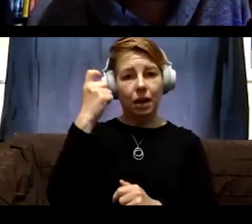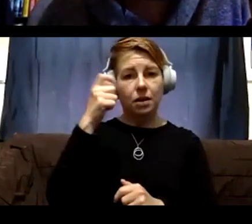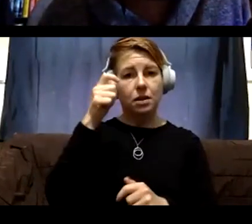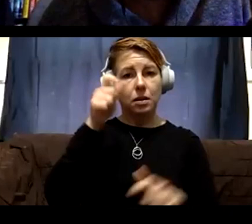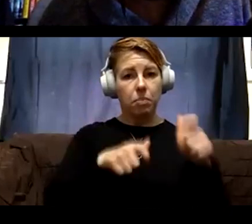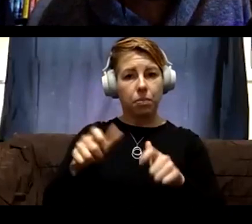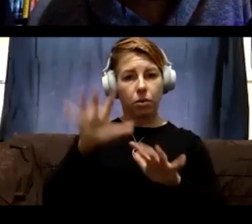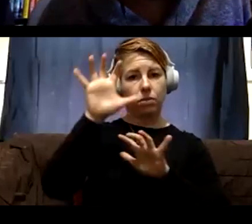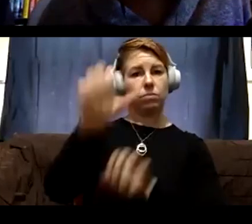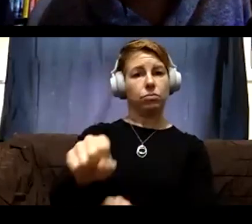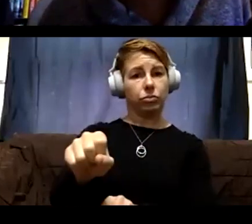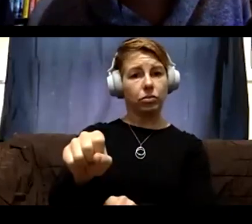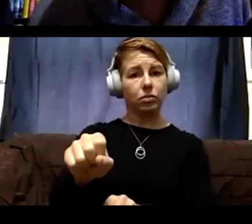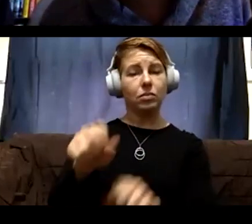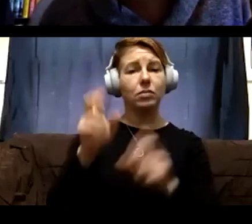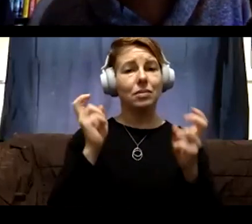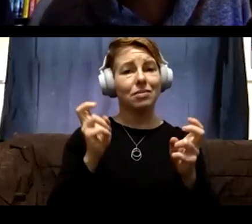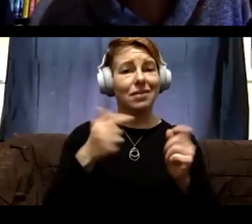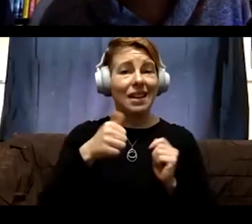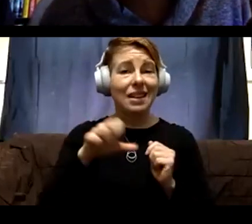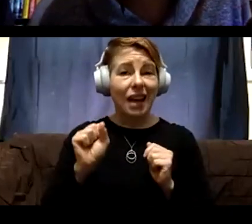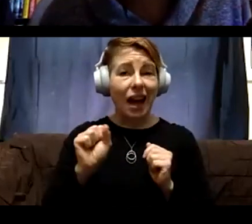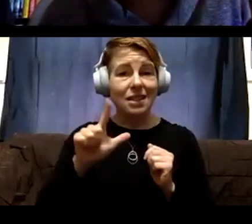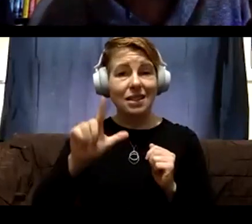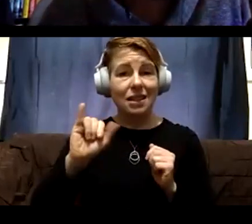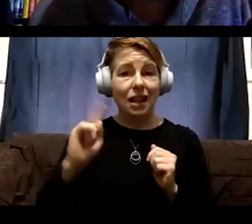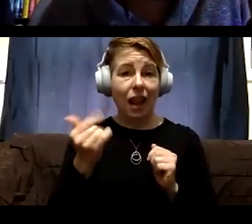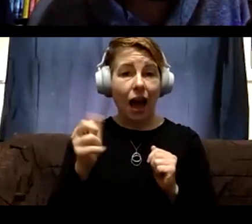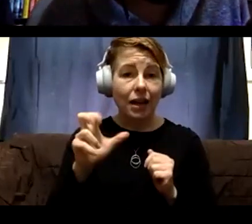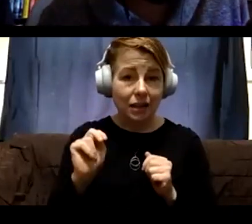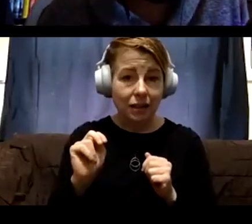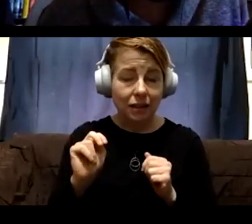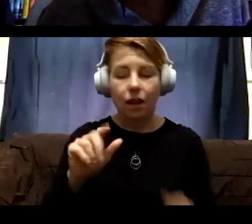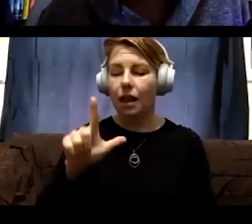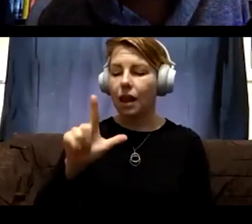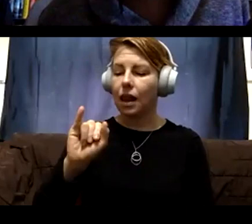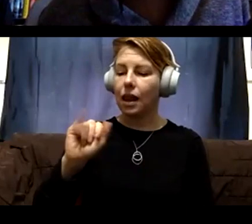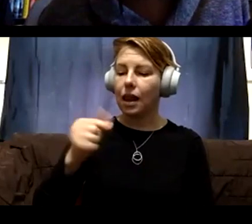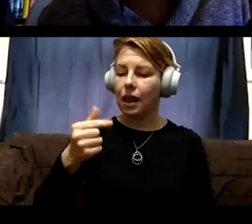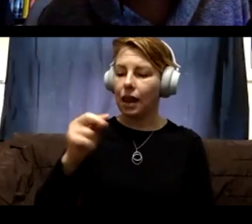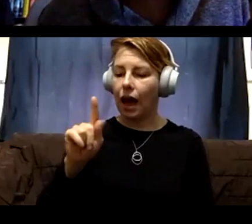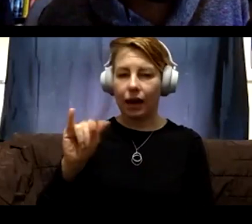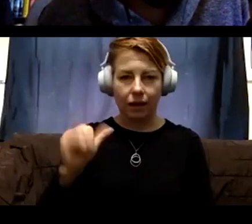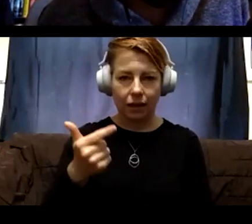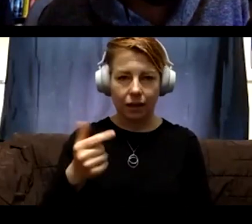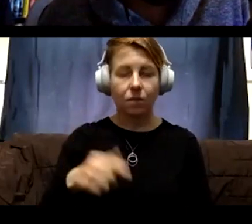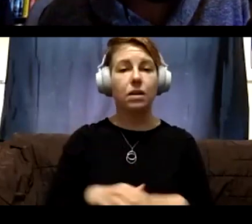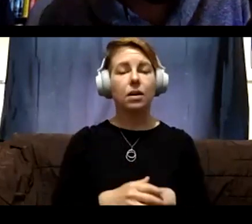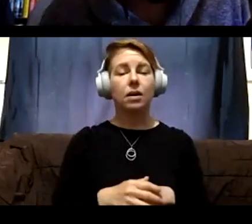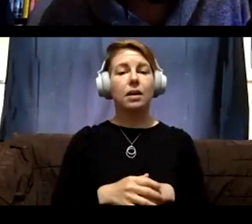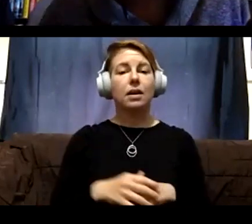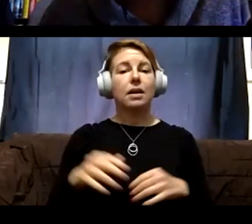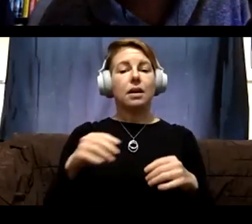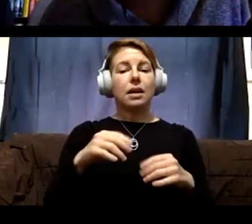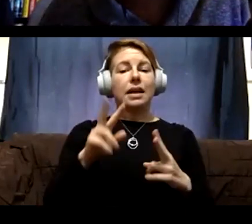gaslighting. Wikipedia defines secret history as a revisionist interpretation of either fictional or real history, which